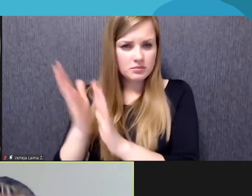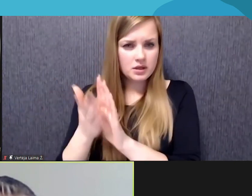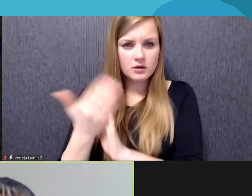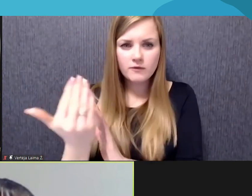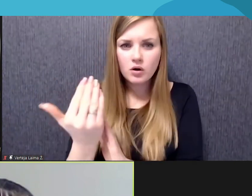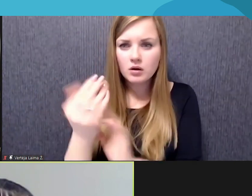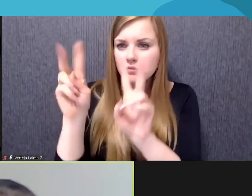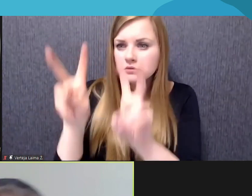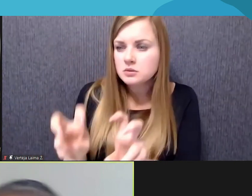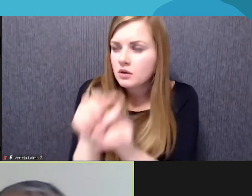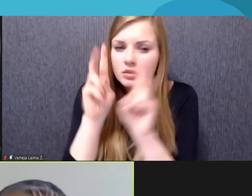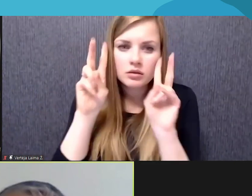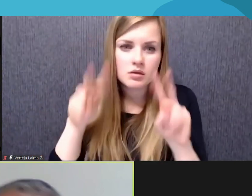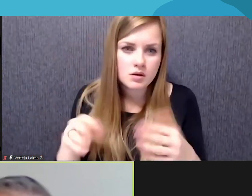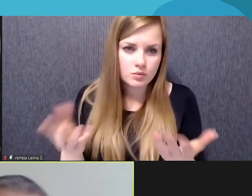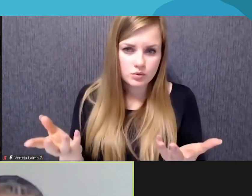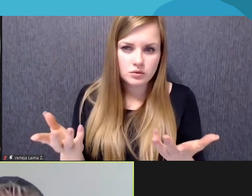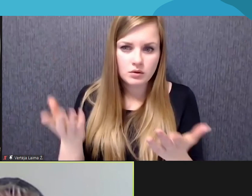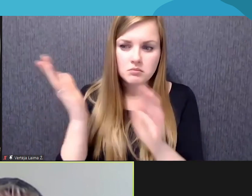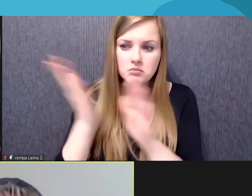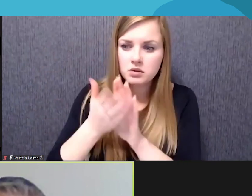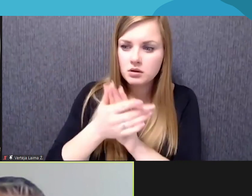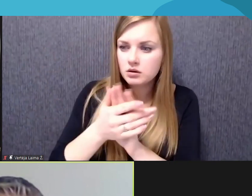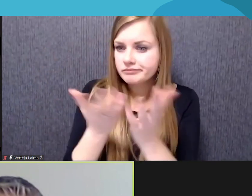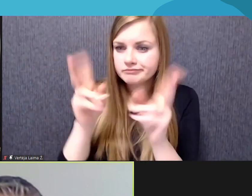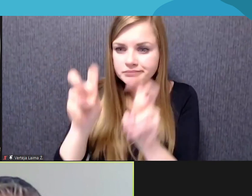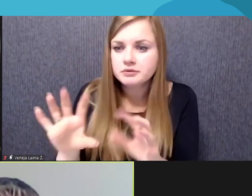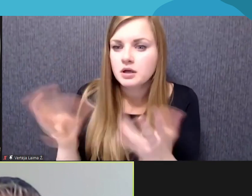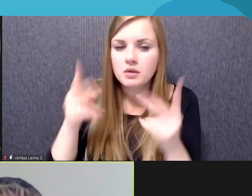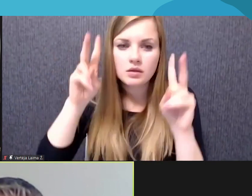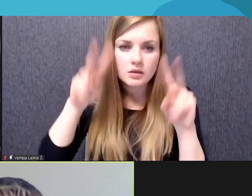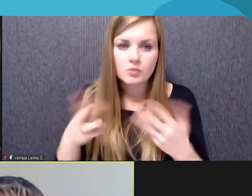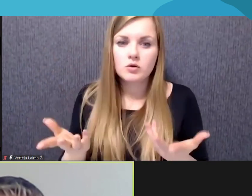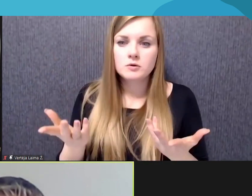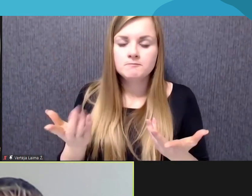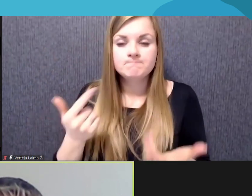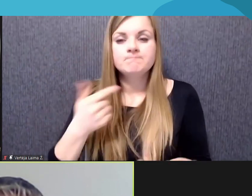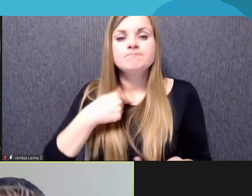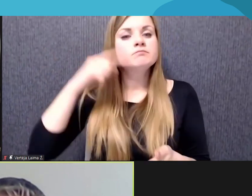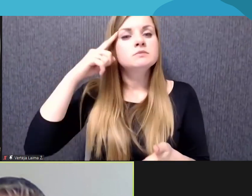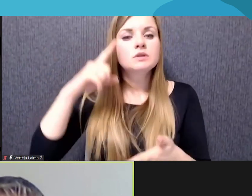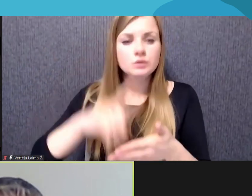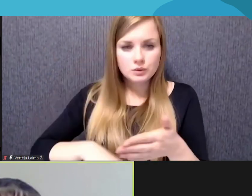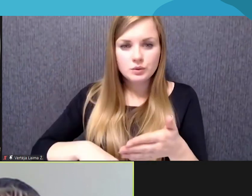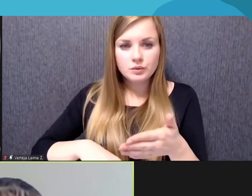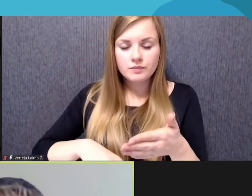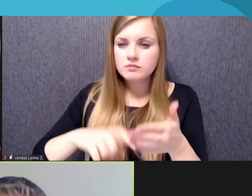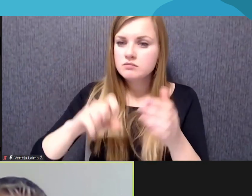And some time ago, we didn't know how to investigate similar crimes.